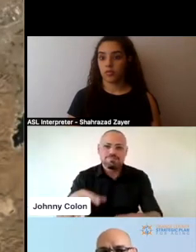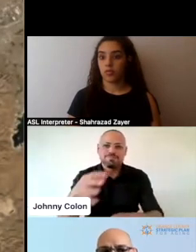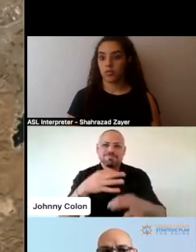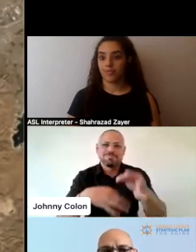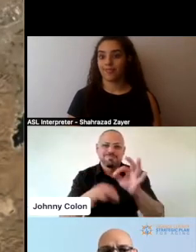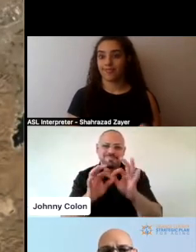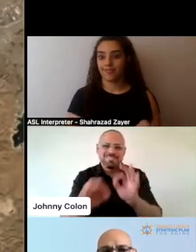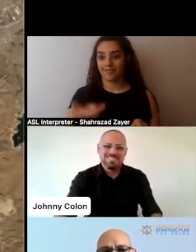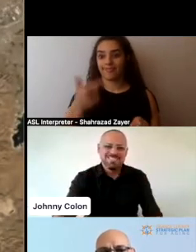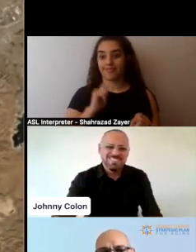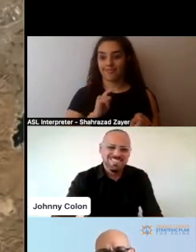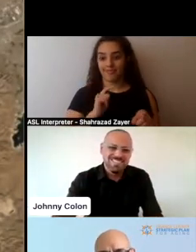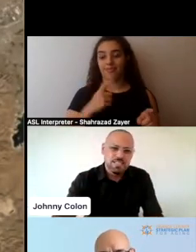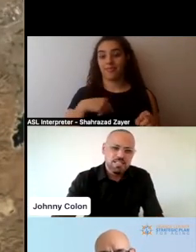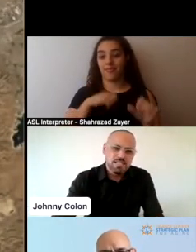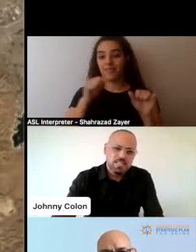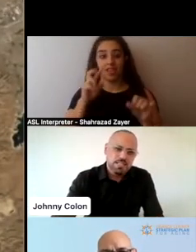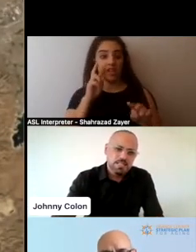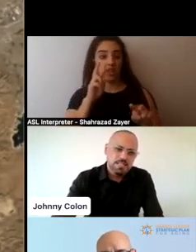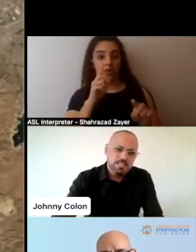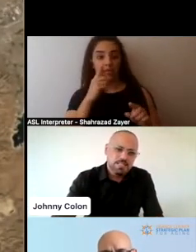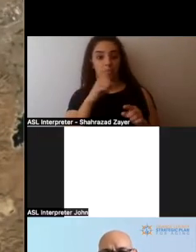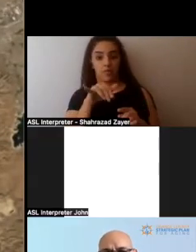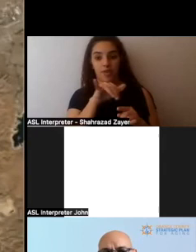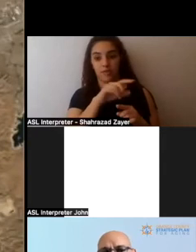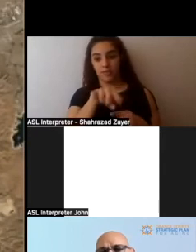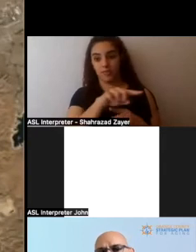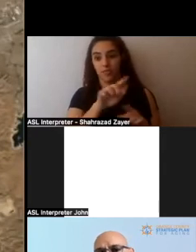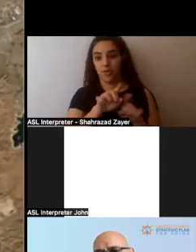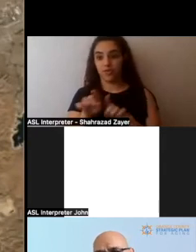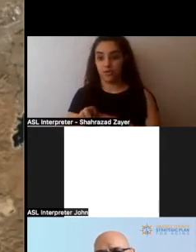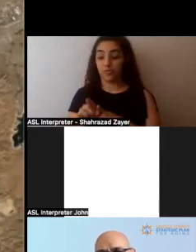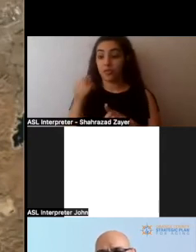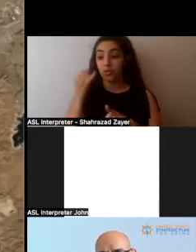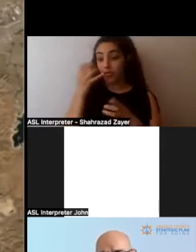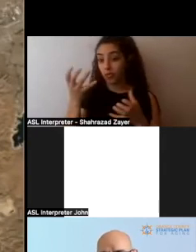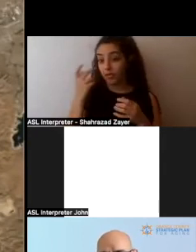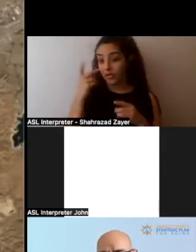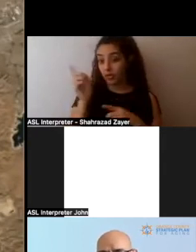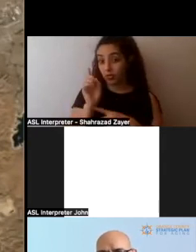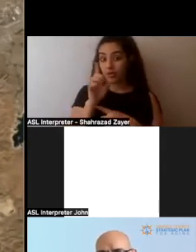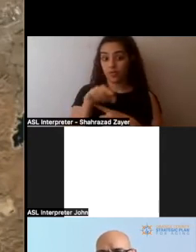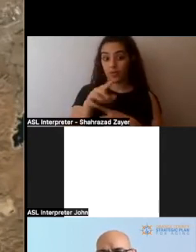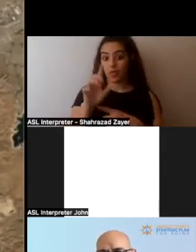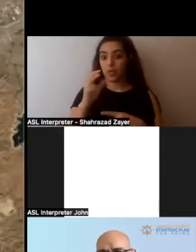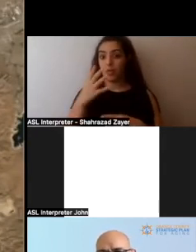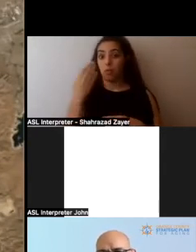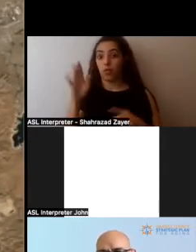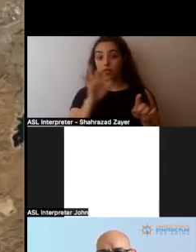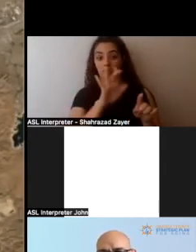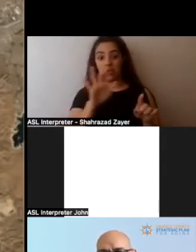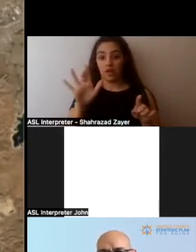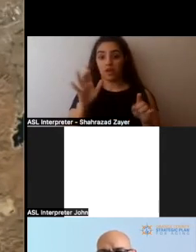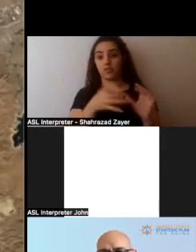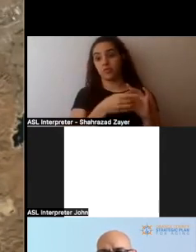well. And if you wanted to see where those are located, or the blue dots are affiliated with Orange County Food Bank and the green dots are affiliated with